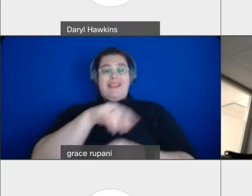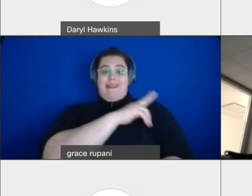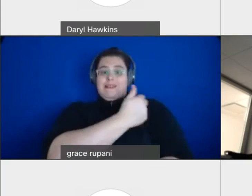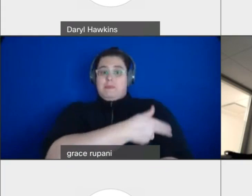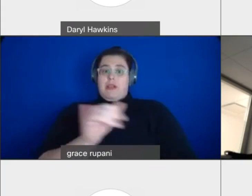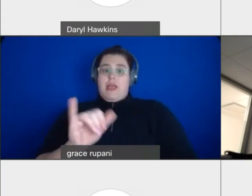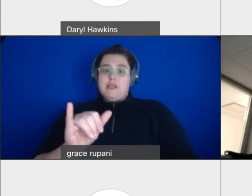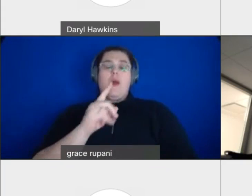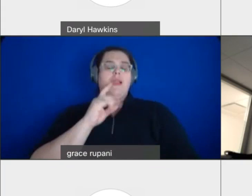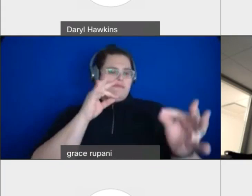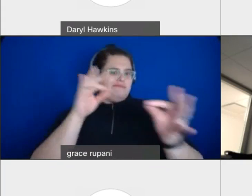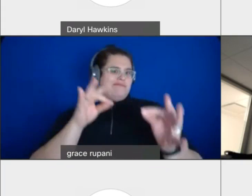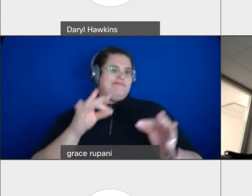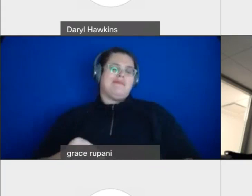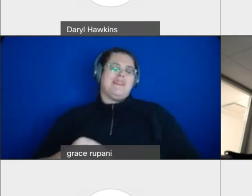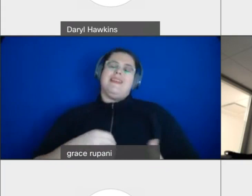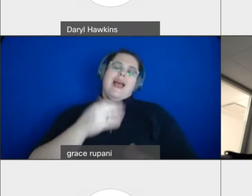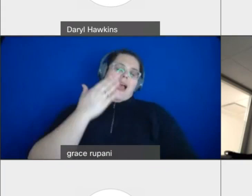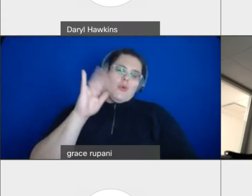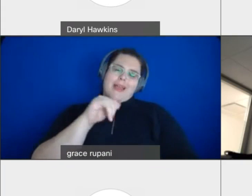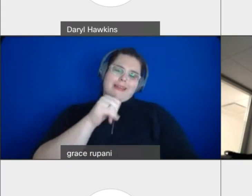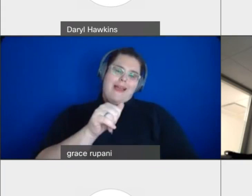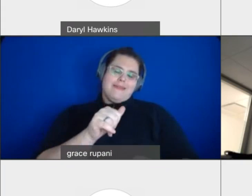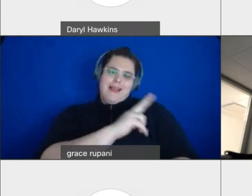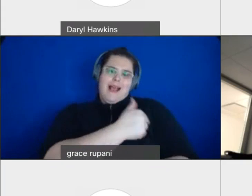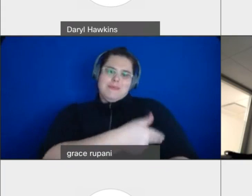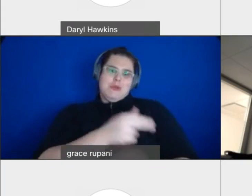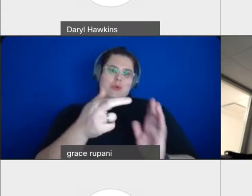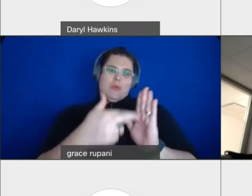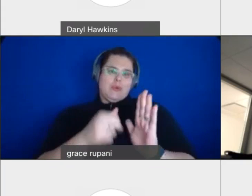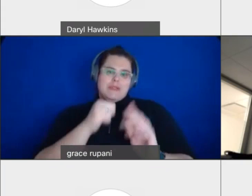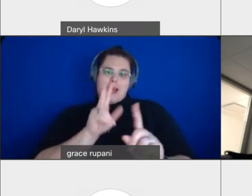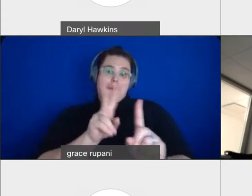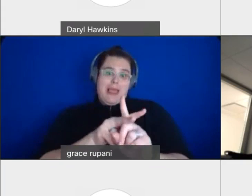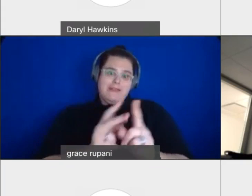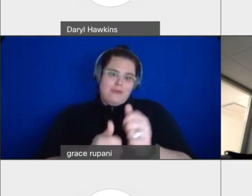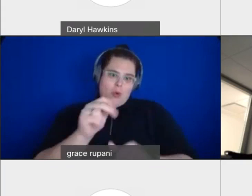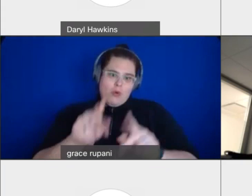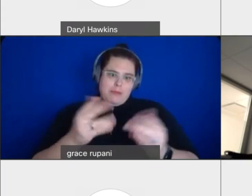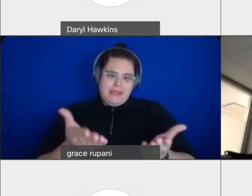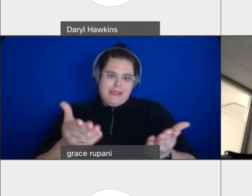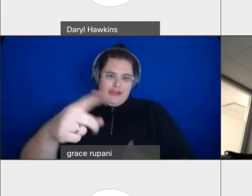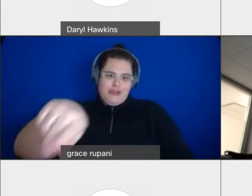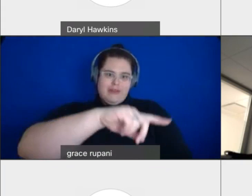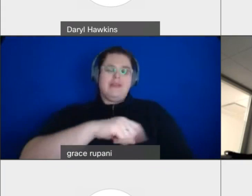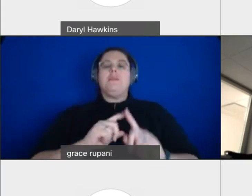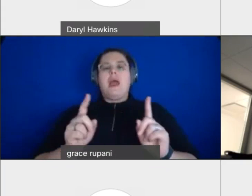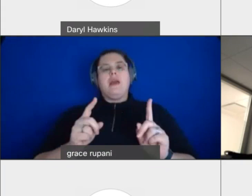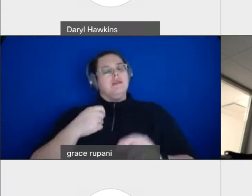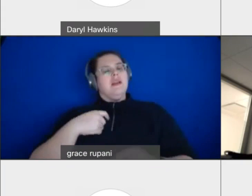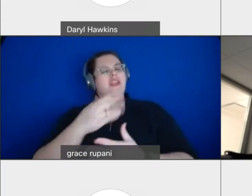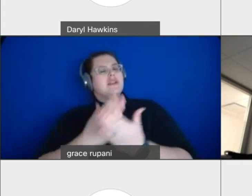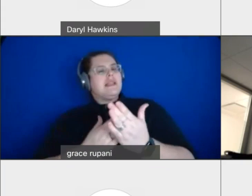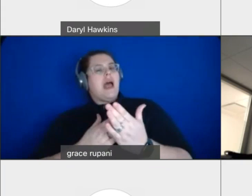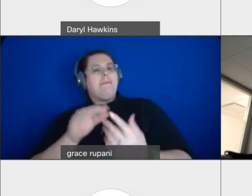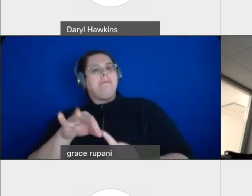doesn't necessarily apply to the setting for those on the call. But I can post that in the chat. But there are some considerations. For example,